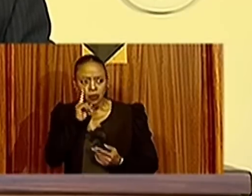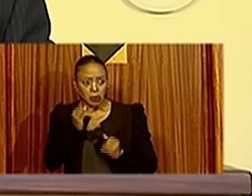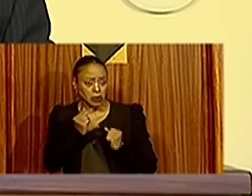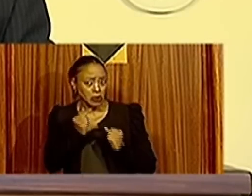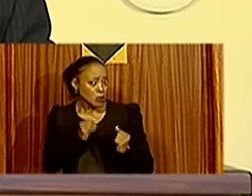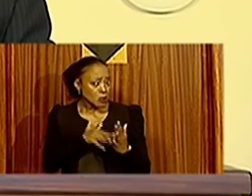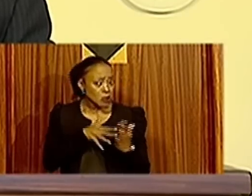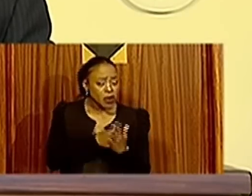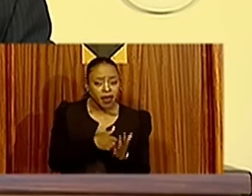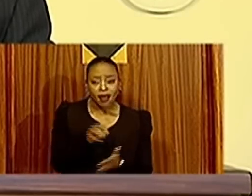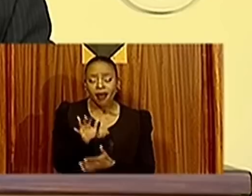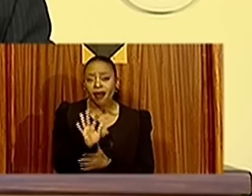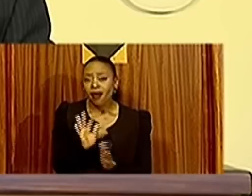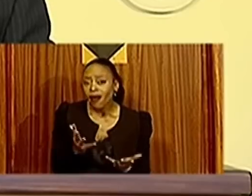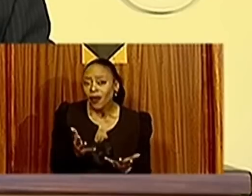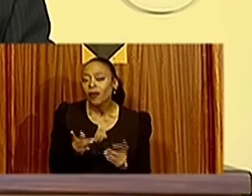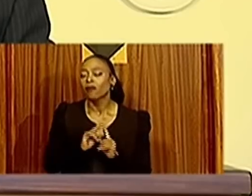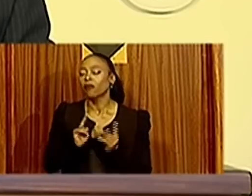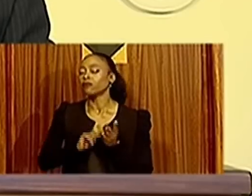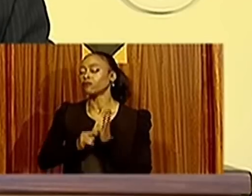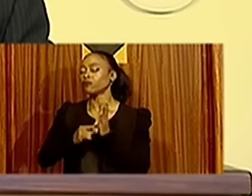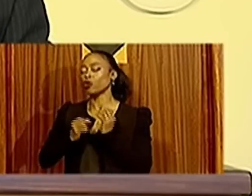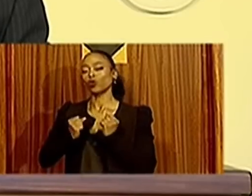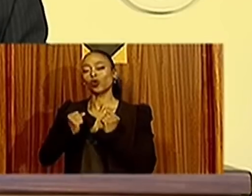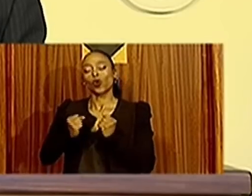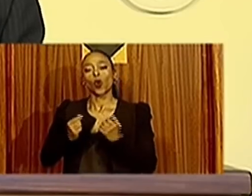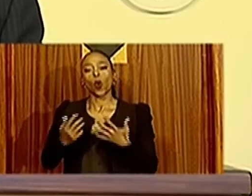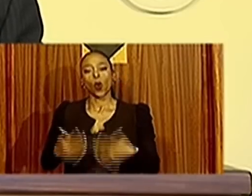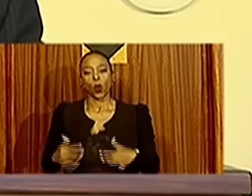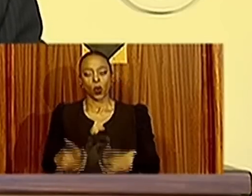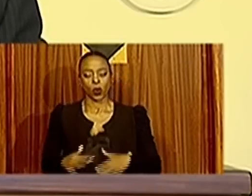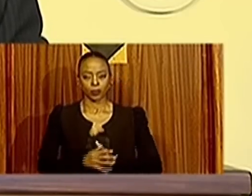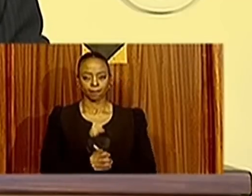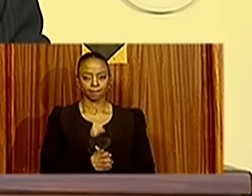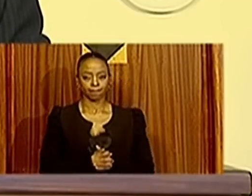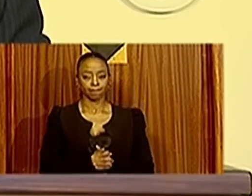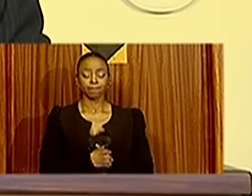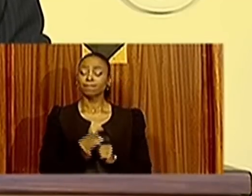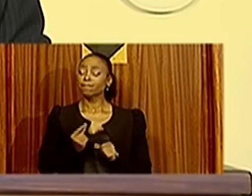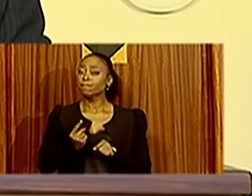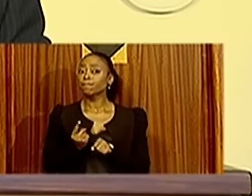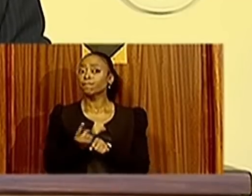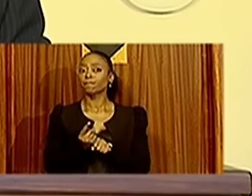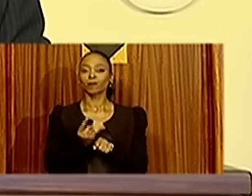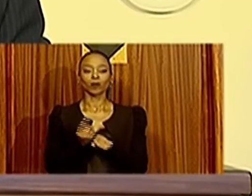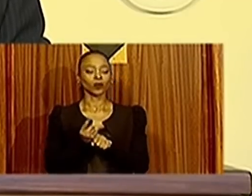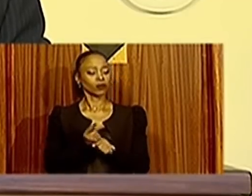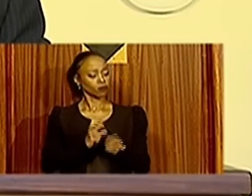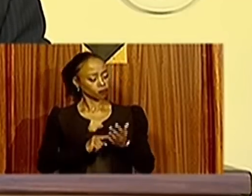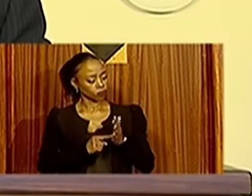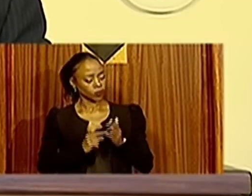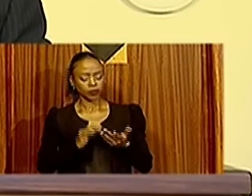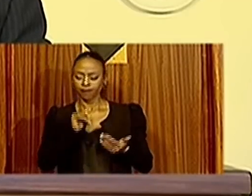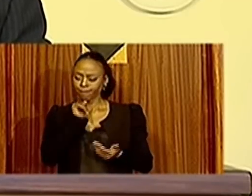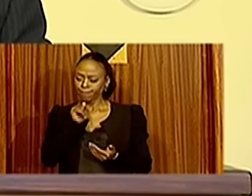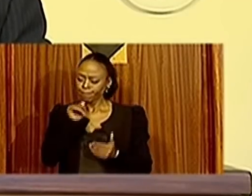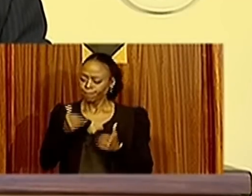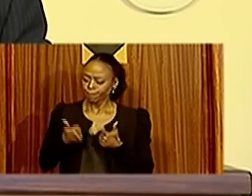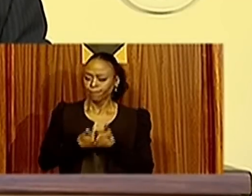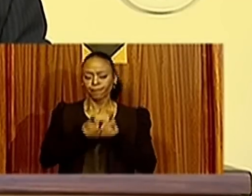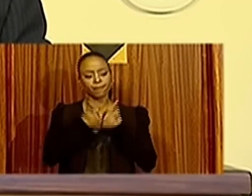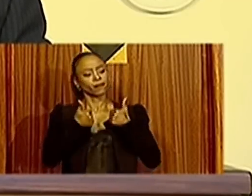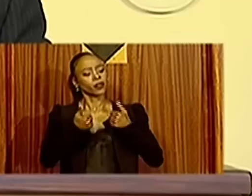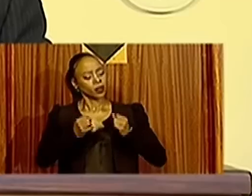and our resolve as a people. Yet in each instance, we have confronted these